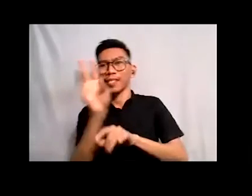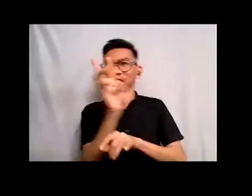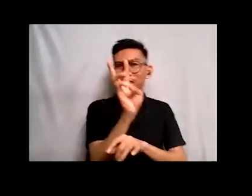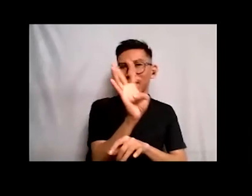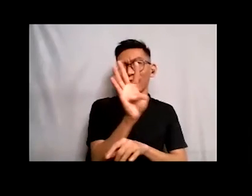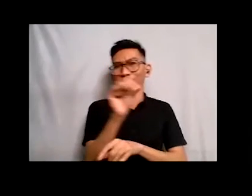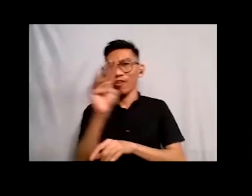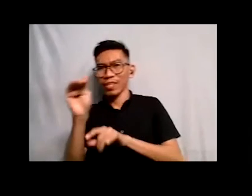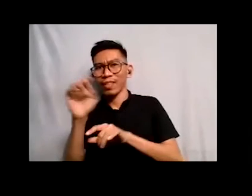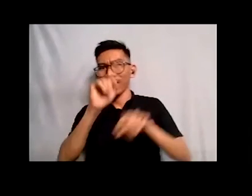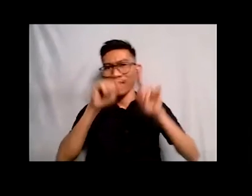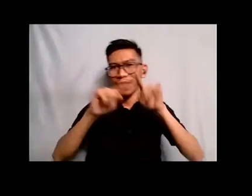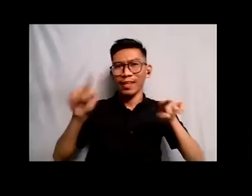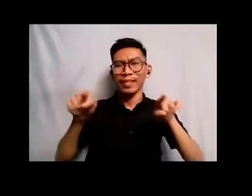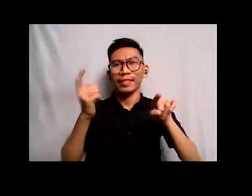12.